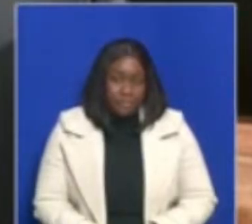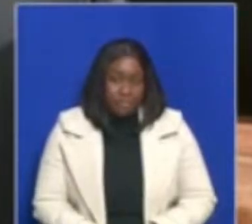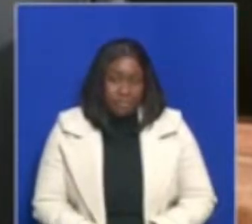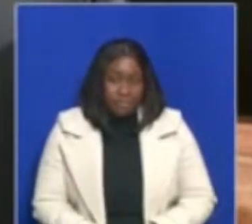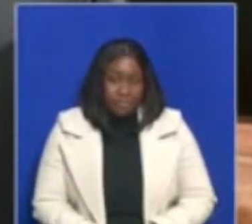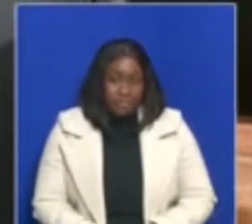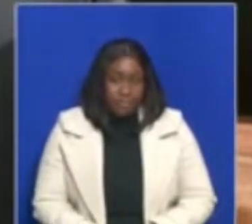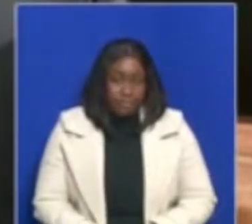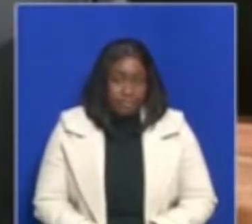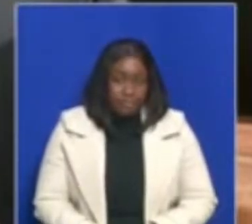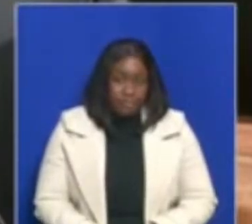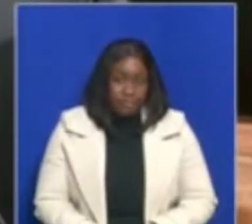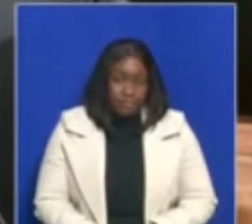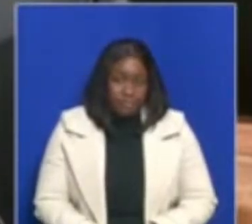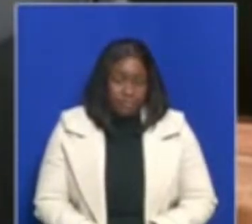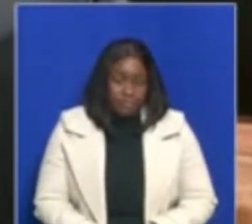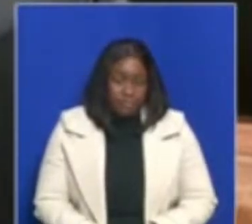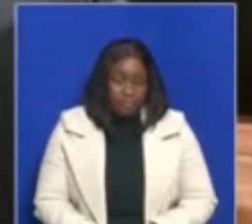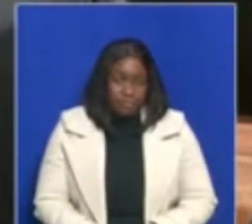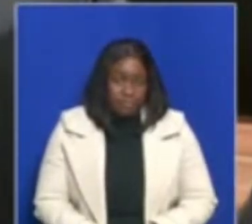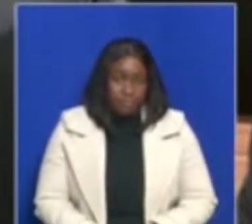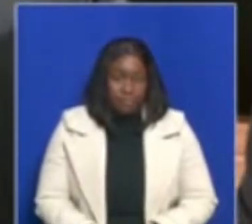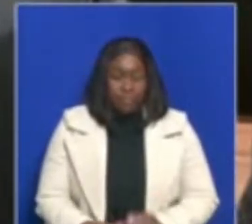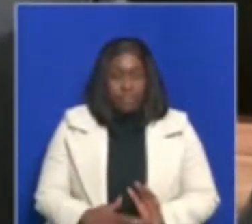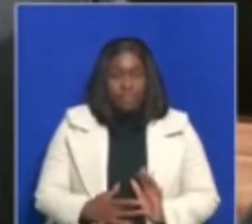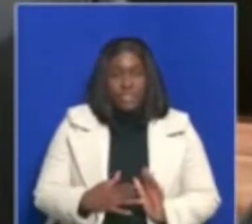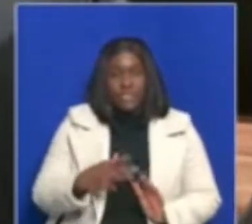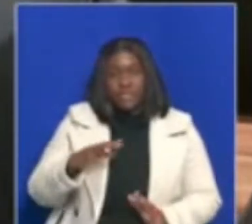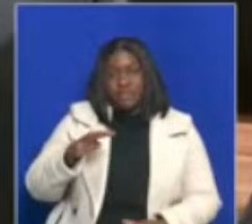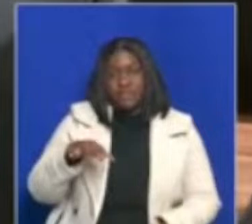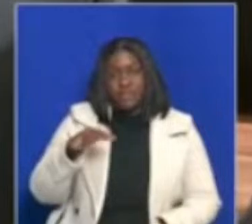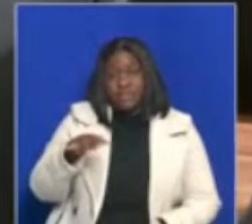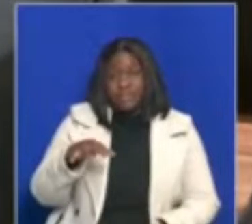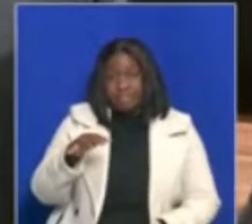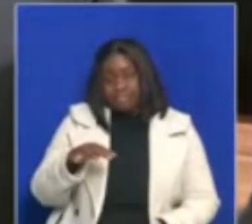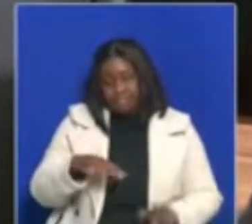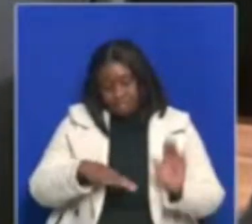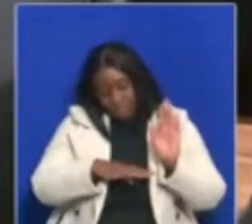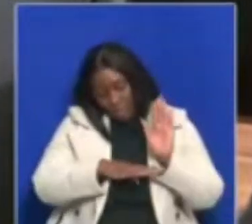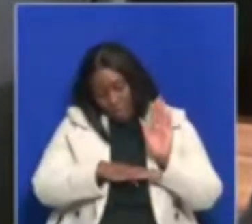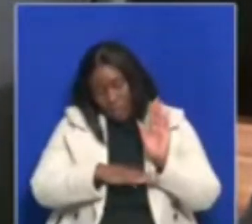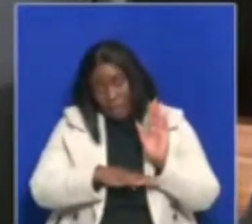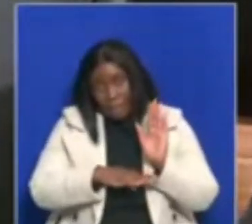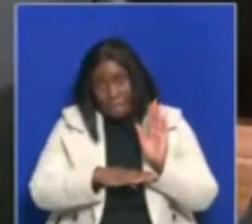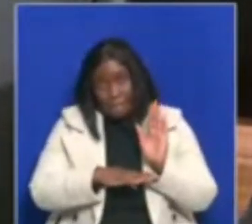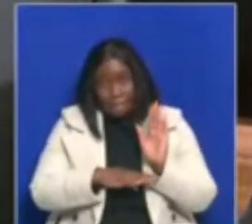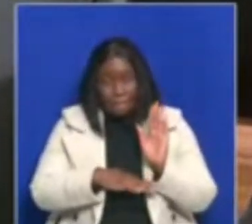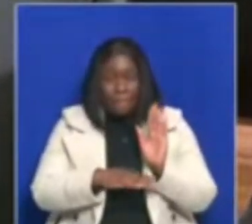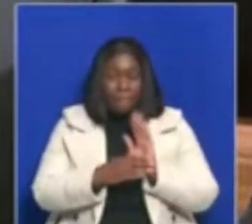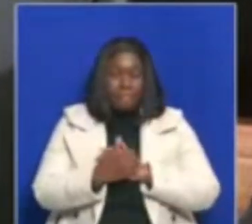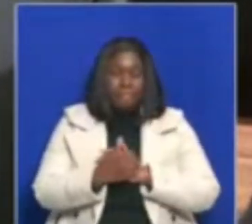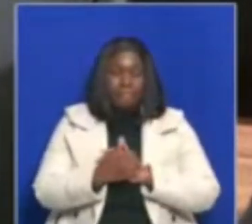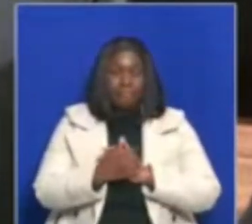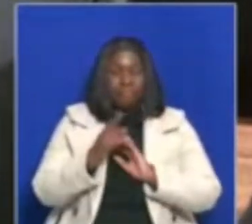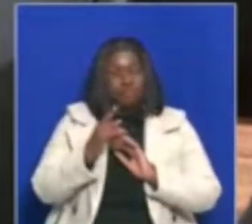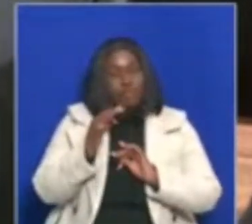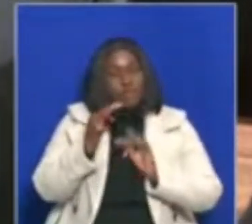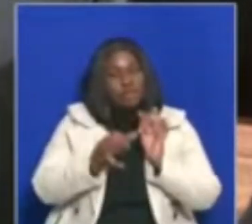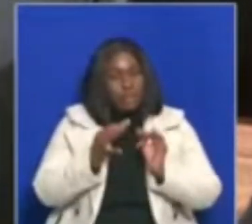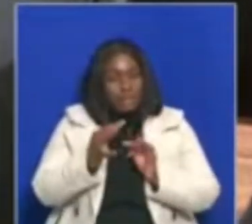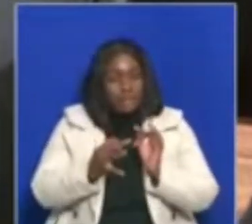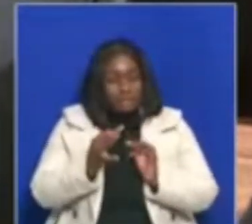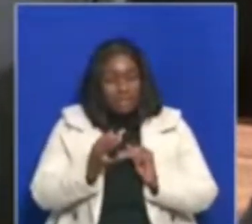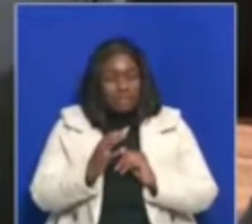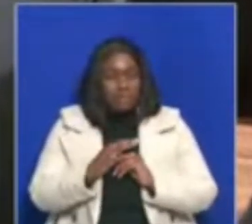starts at the foot of page 14, you're detailing the experiences that you